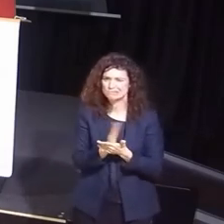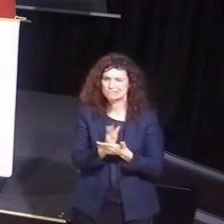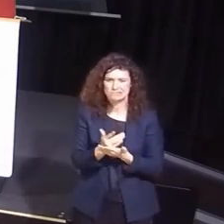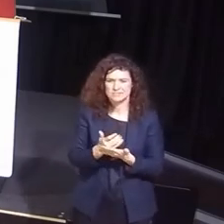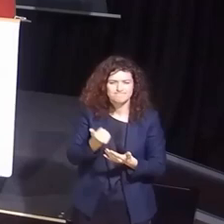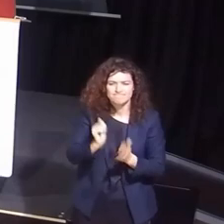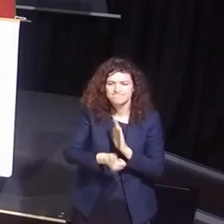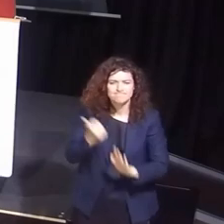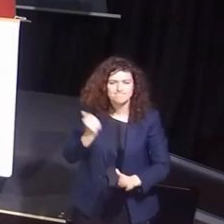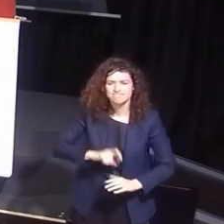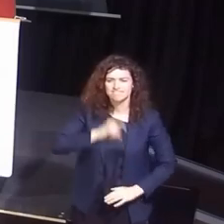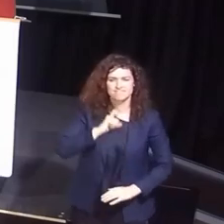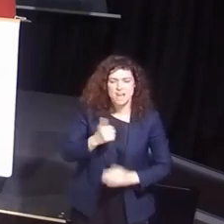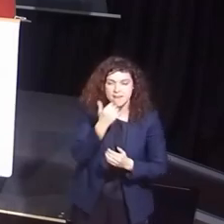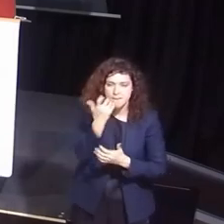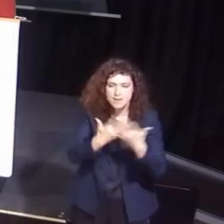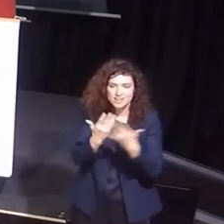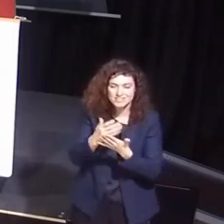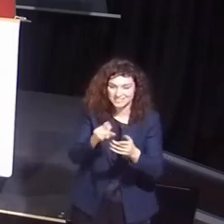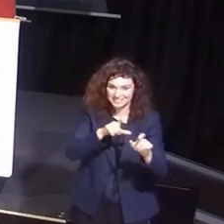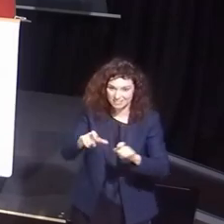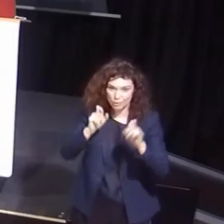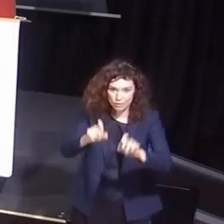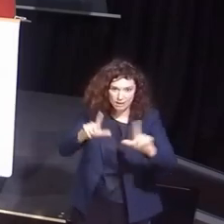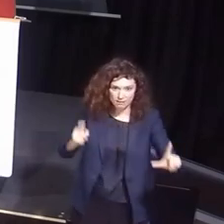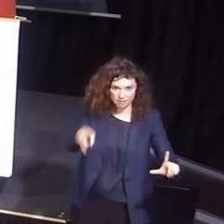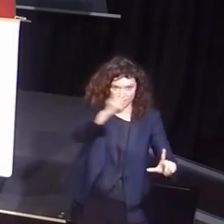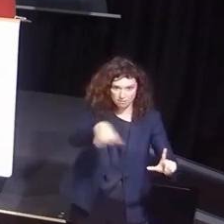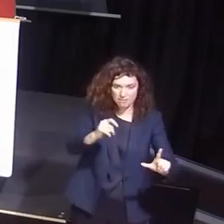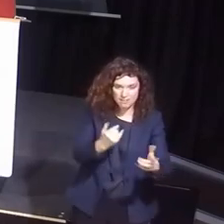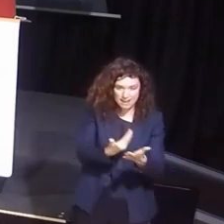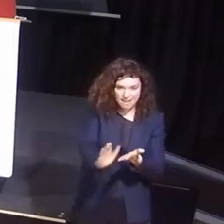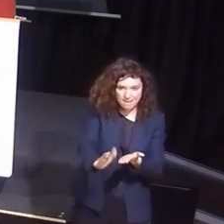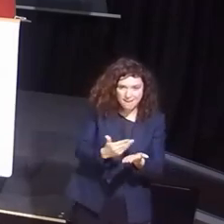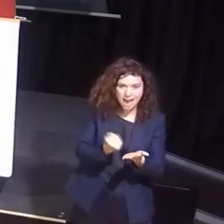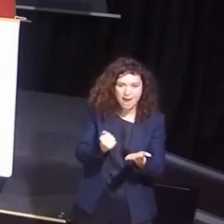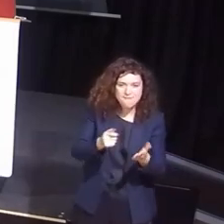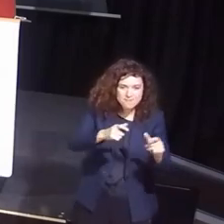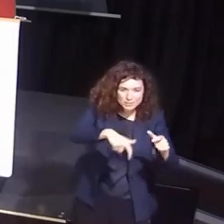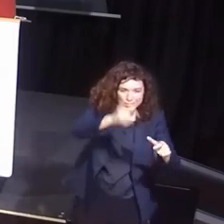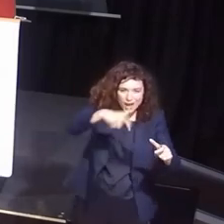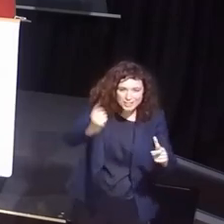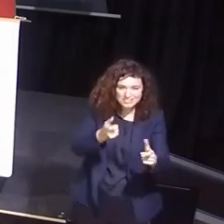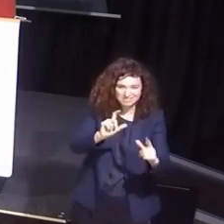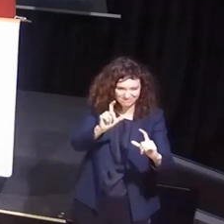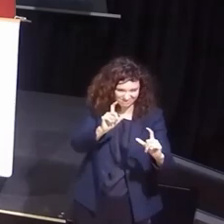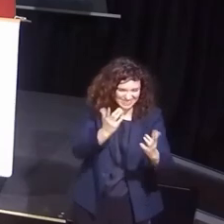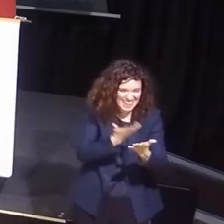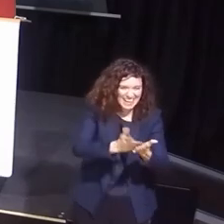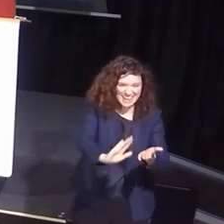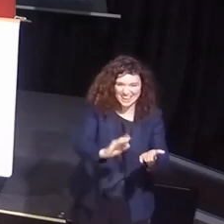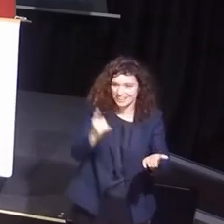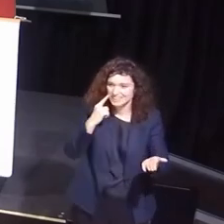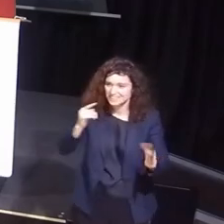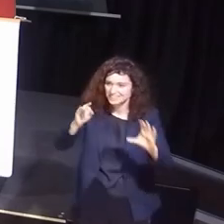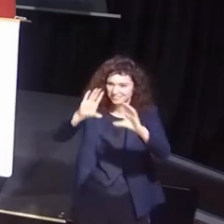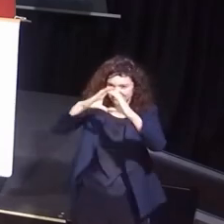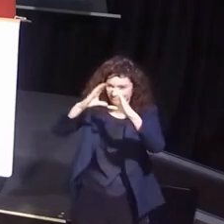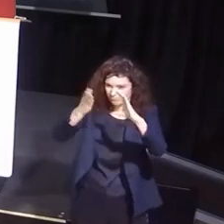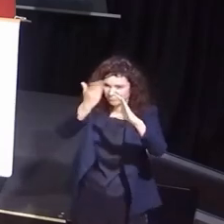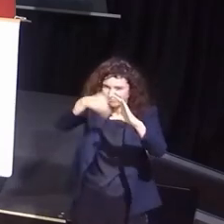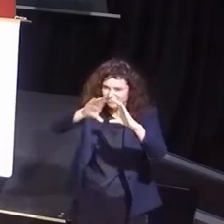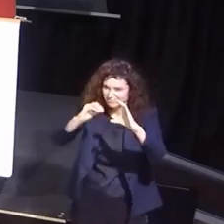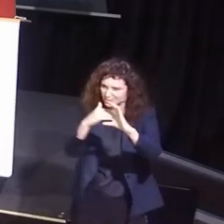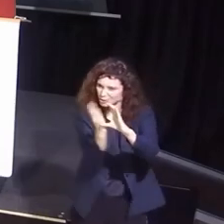and know where you're at, because they had load bars and different, and like it was brilliant. And I loved it, because as I'm streaming it, I